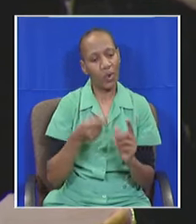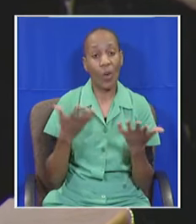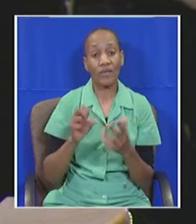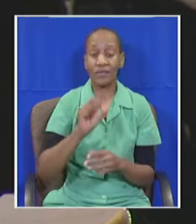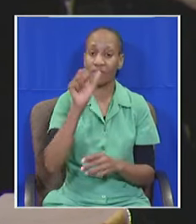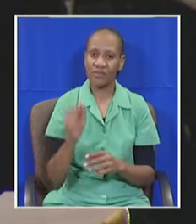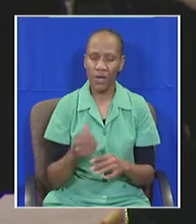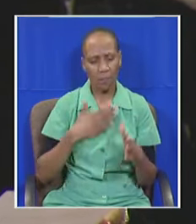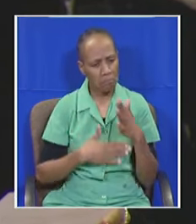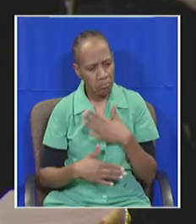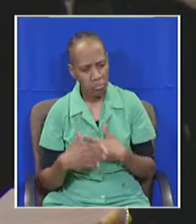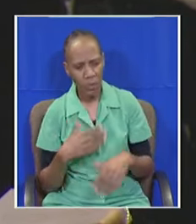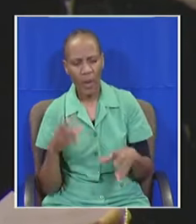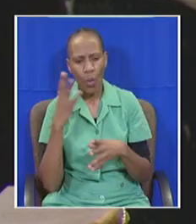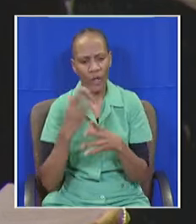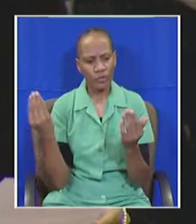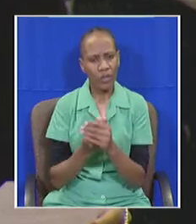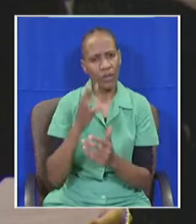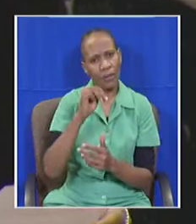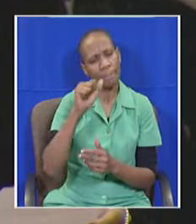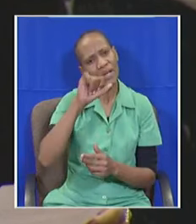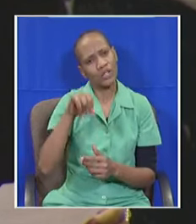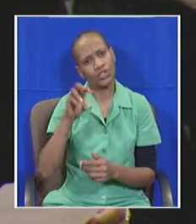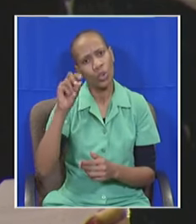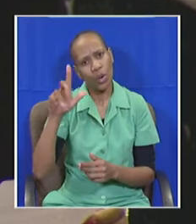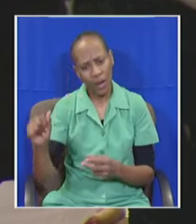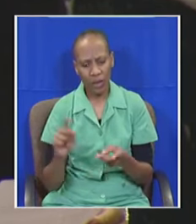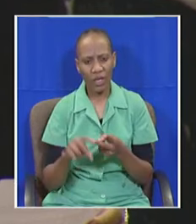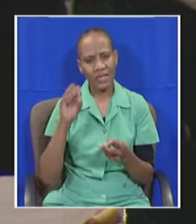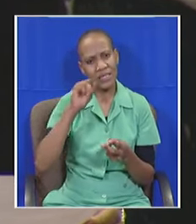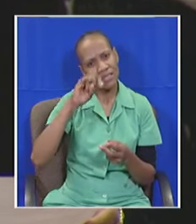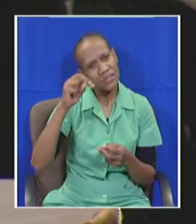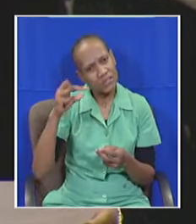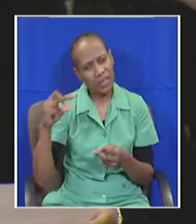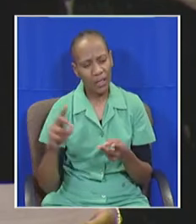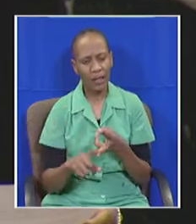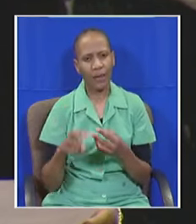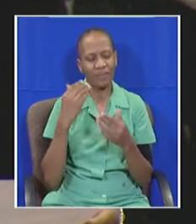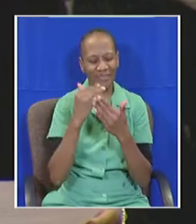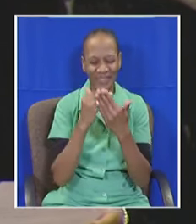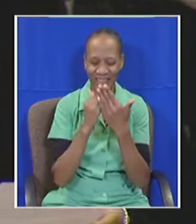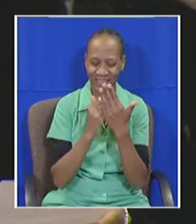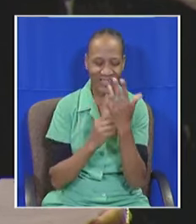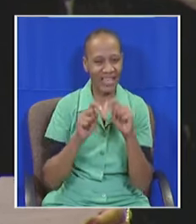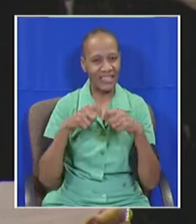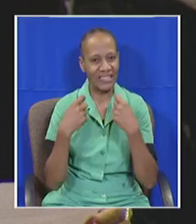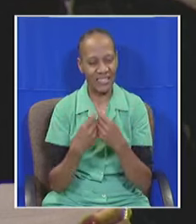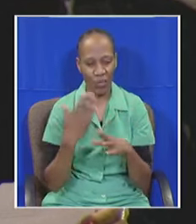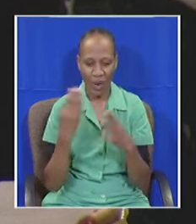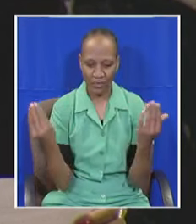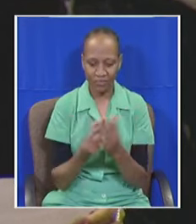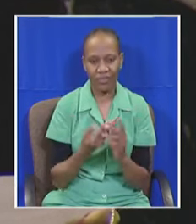tall amongst men like Kaya Mojola, George Singh, Norman Middleton, R.K. Naidoo, Dan Twala, Rama